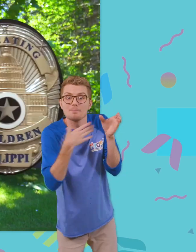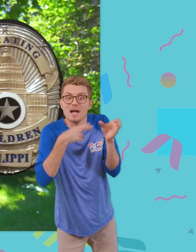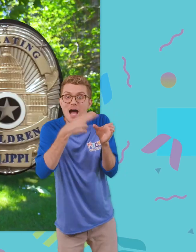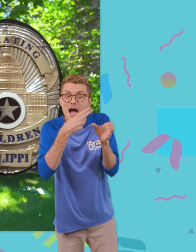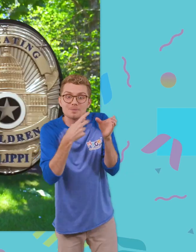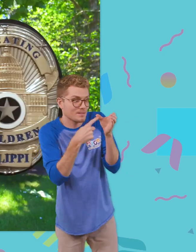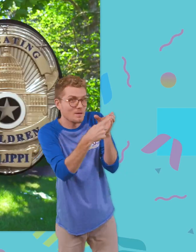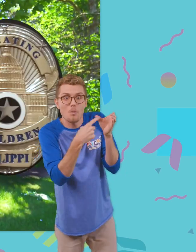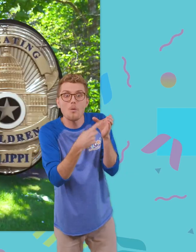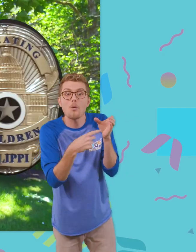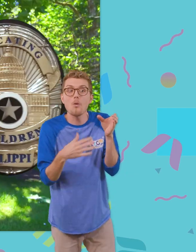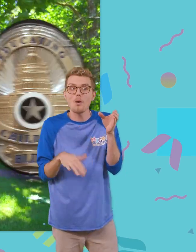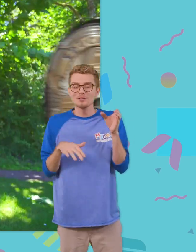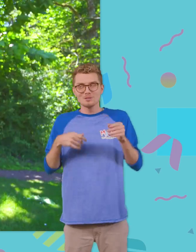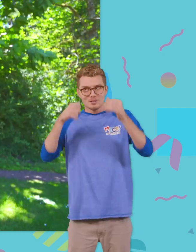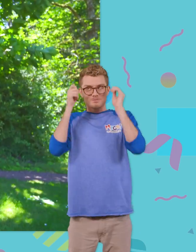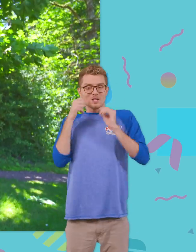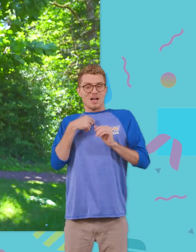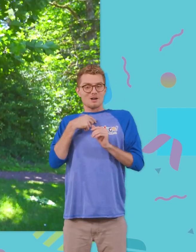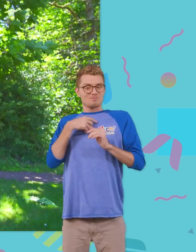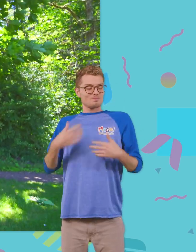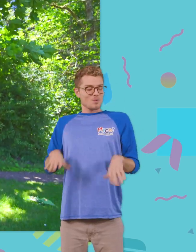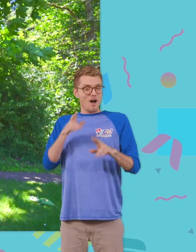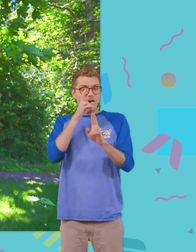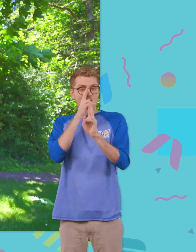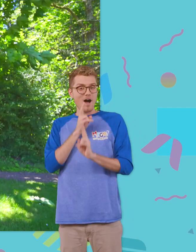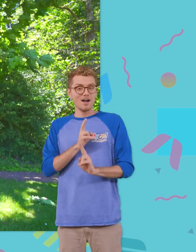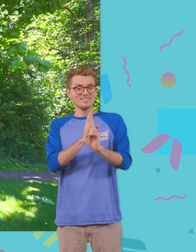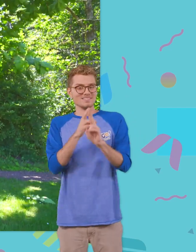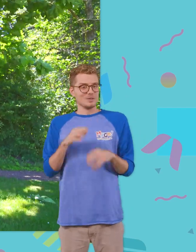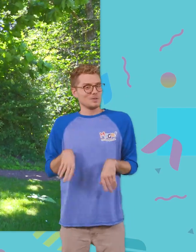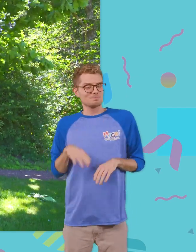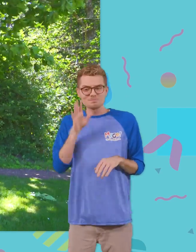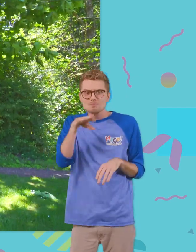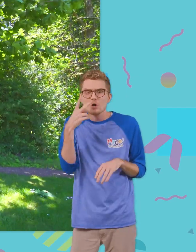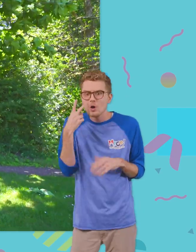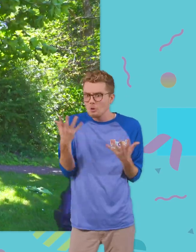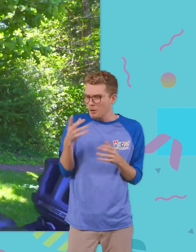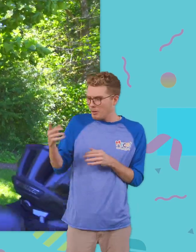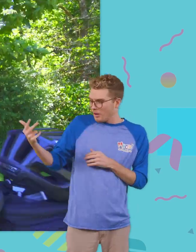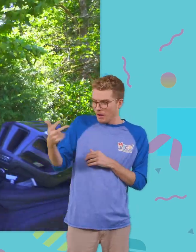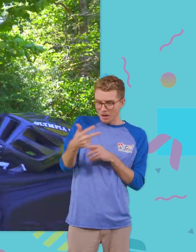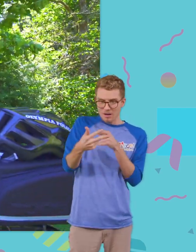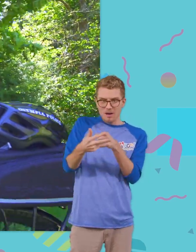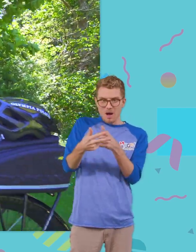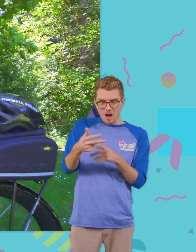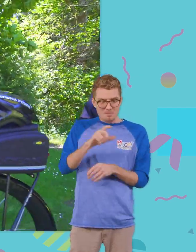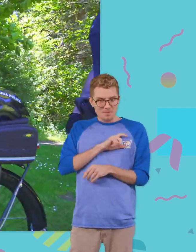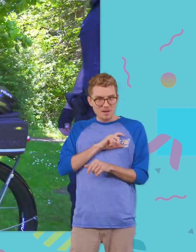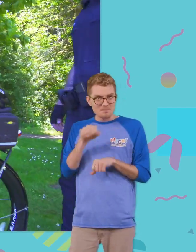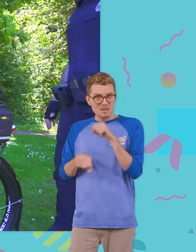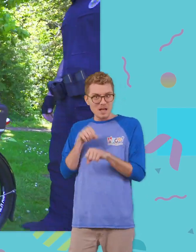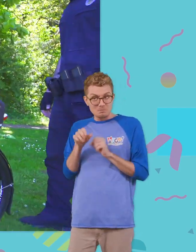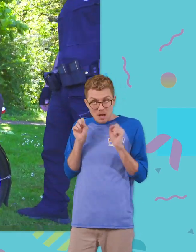my name on it. Whoa, I am honored. Whoa, and look at what you wrote up on.